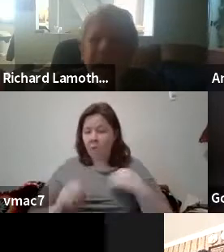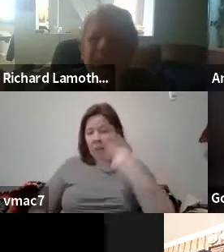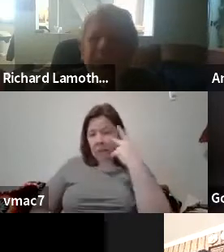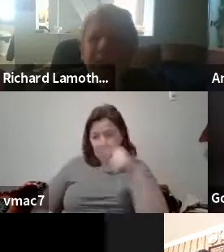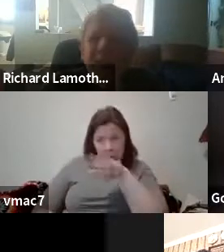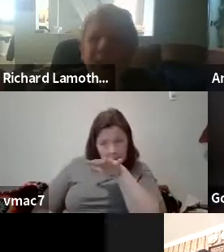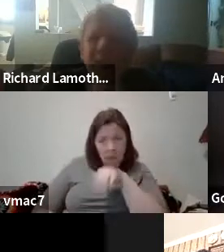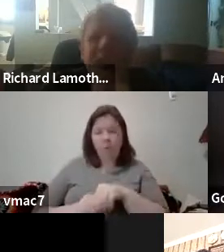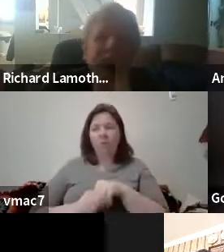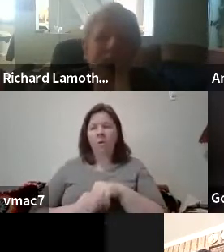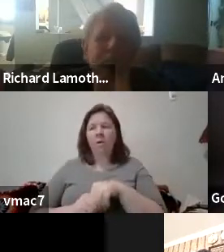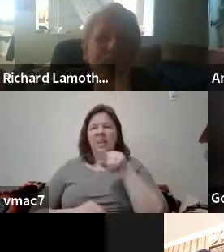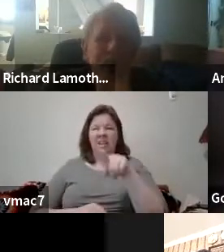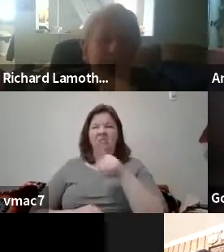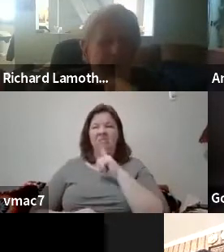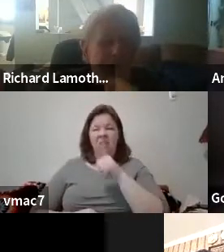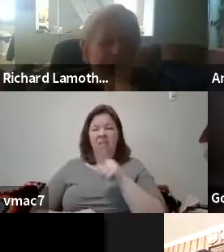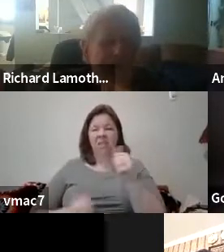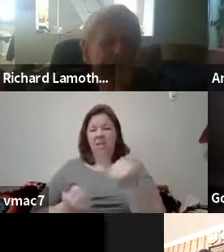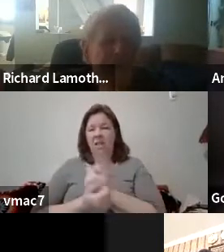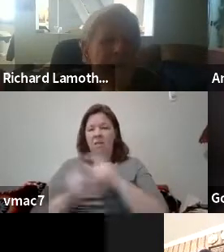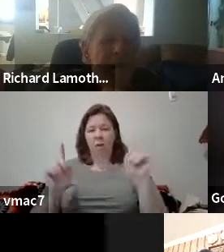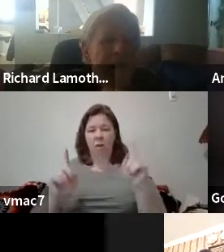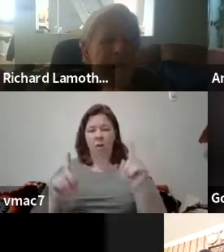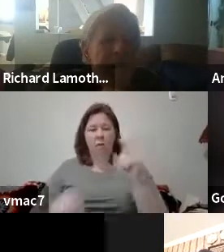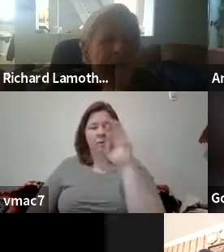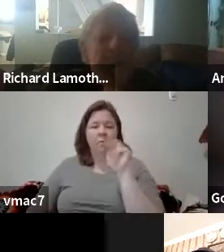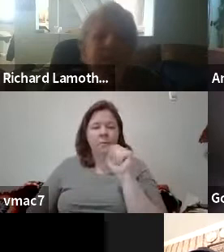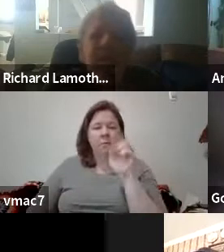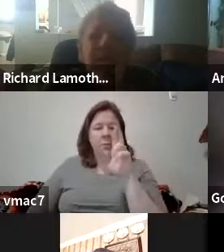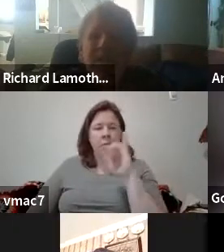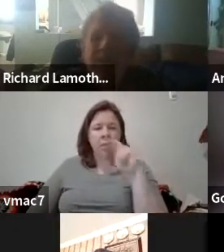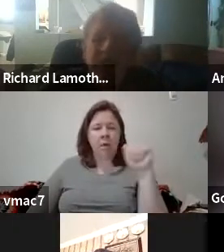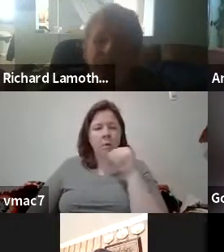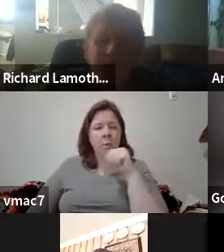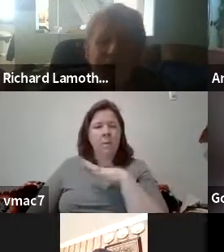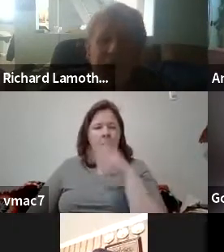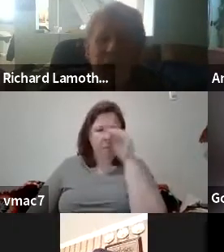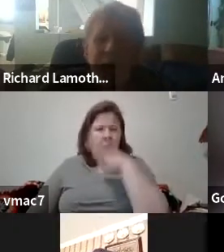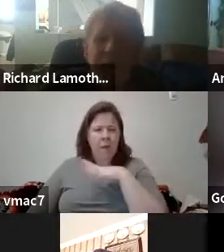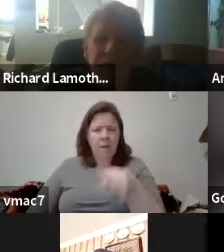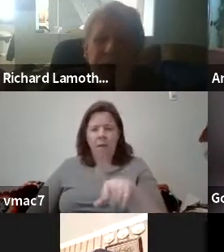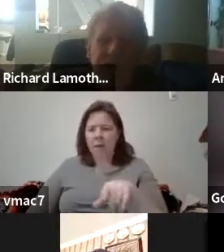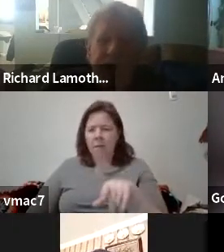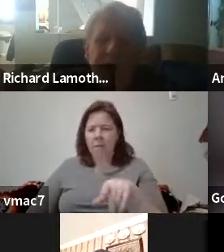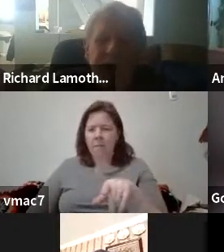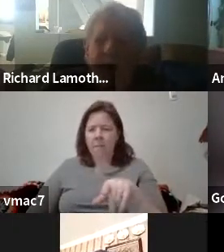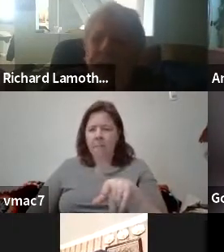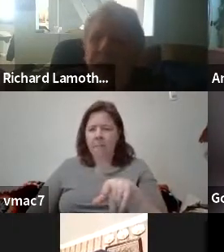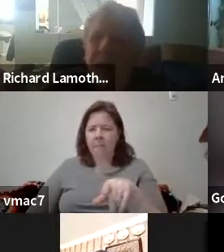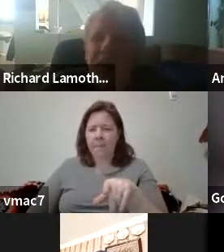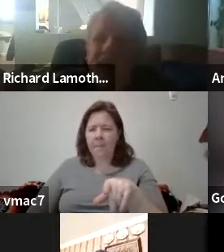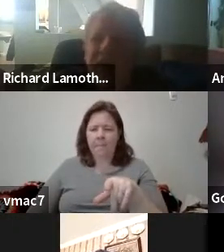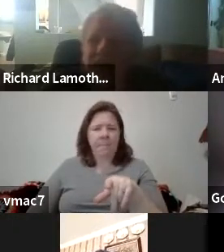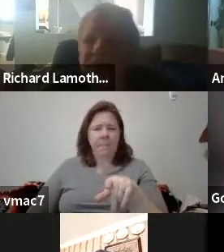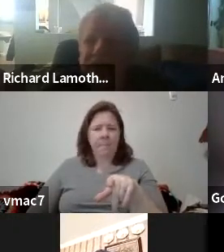Sean's also everywhere. Marina? But yes, sure. You know, Who's it's speaking? funny. Who's What's speaking? funny,